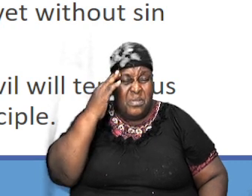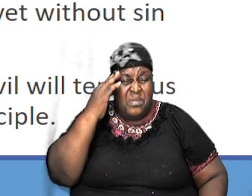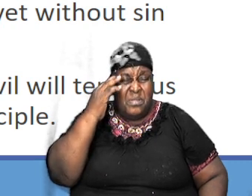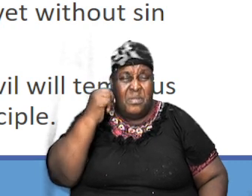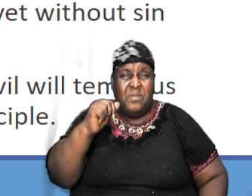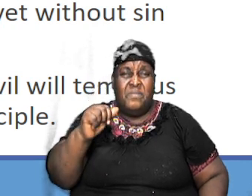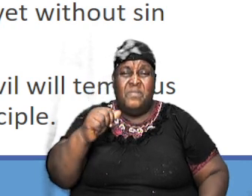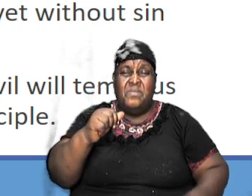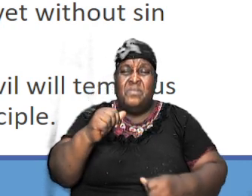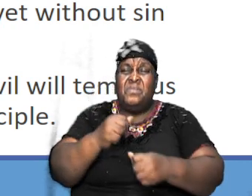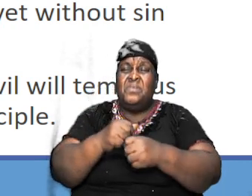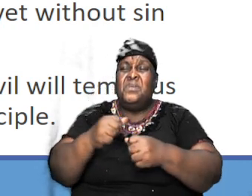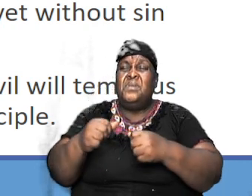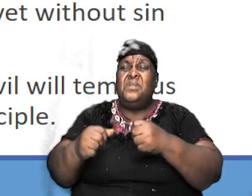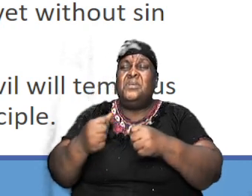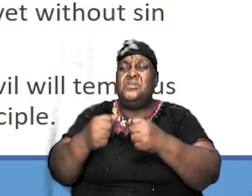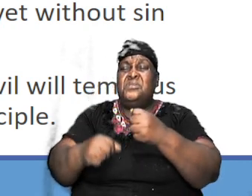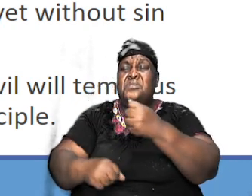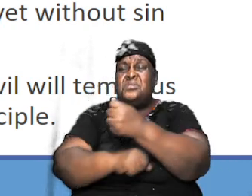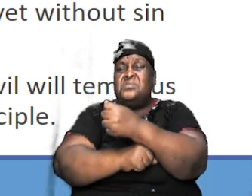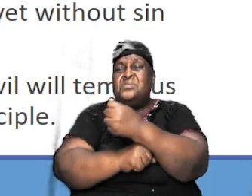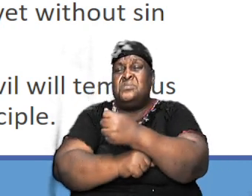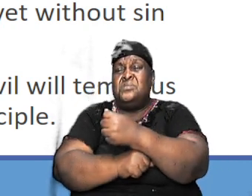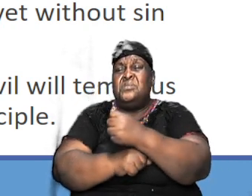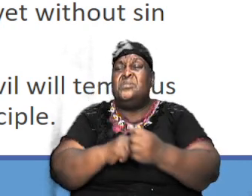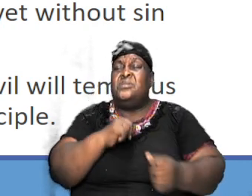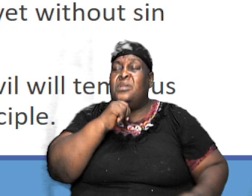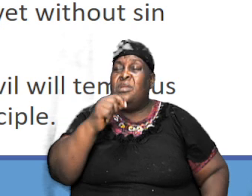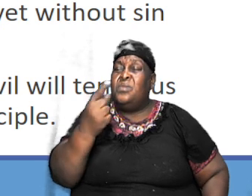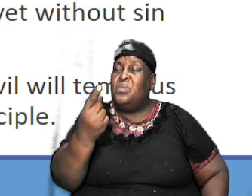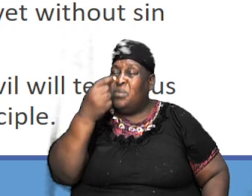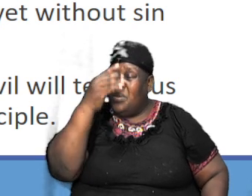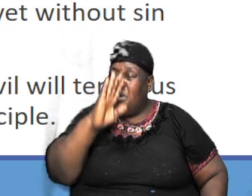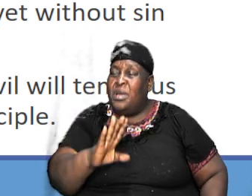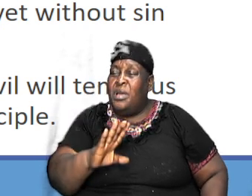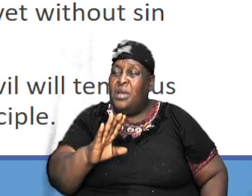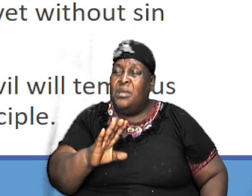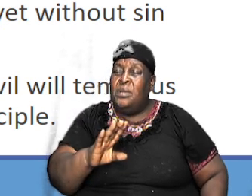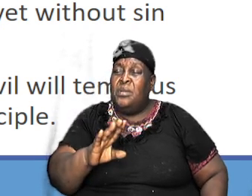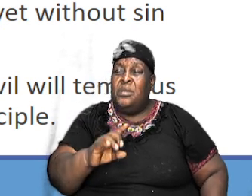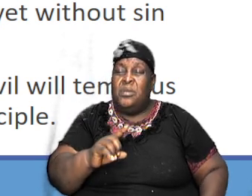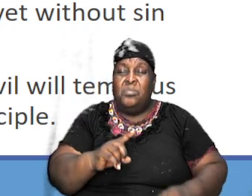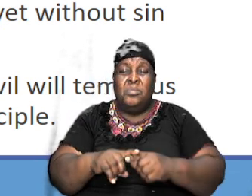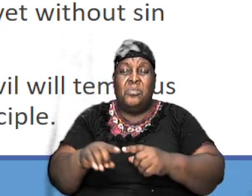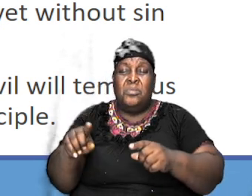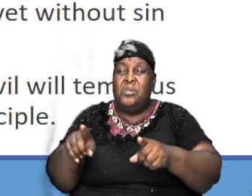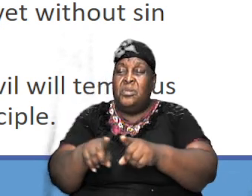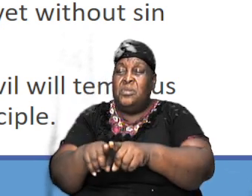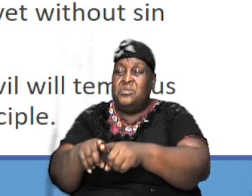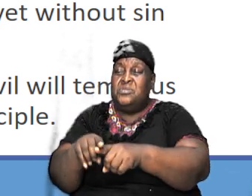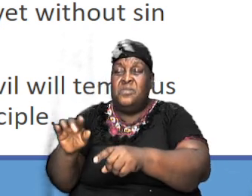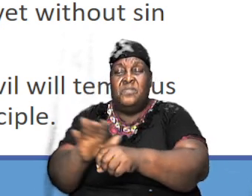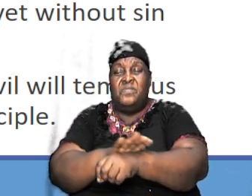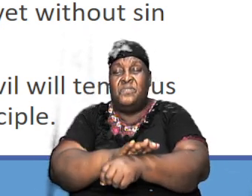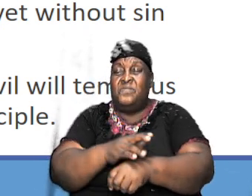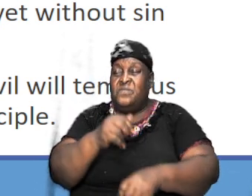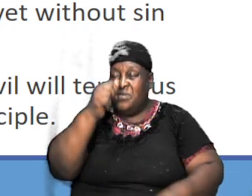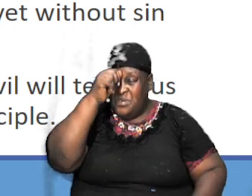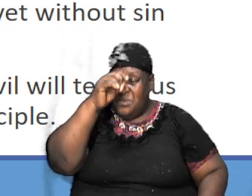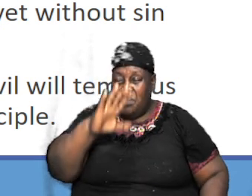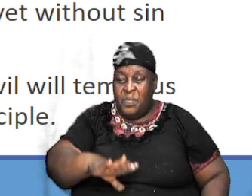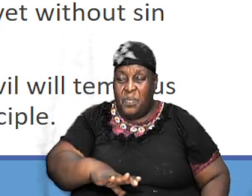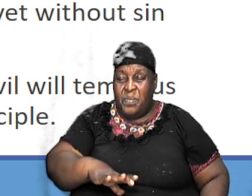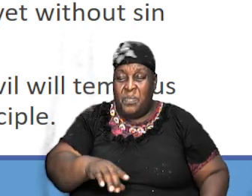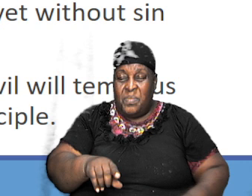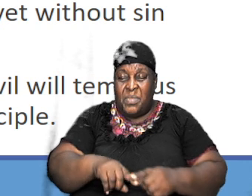he was not only God, you know, but he was also fully man. Now we look at it and we say, as a